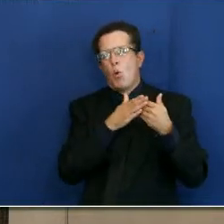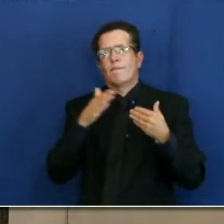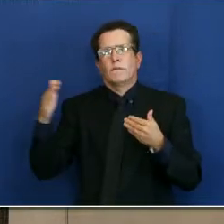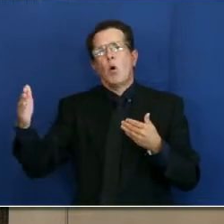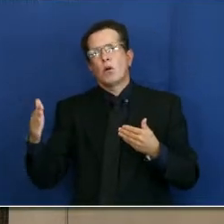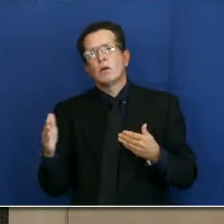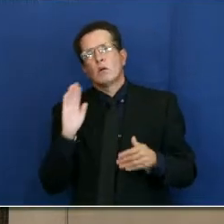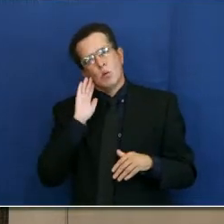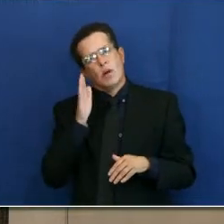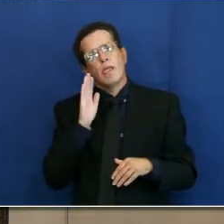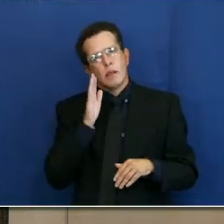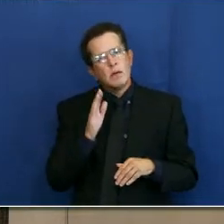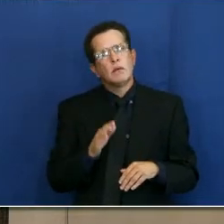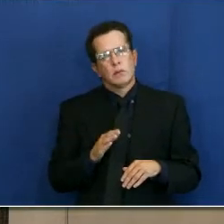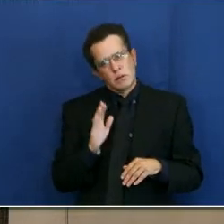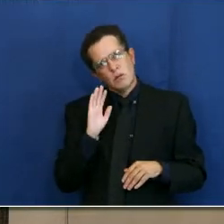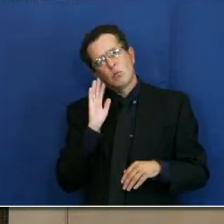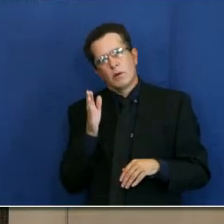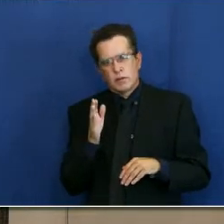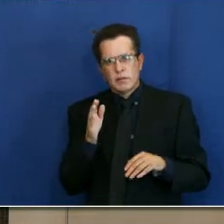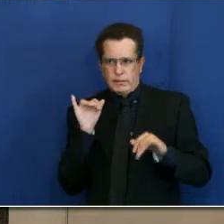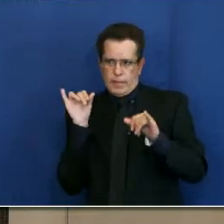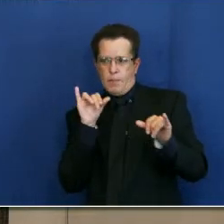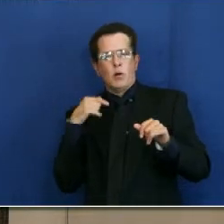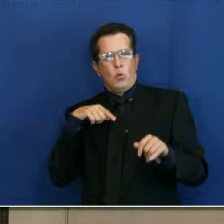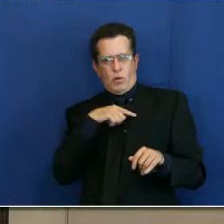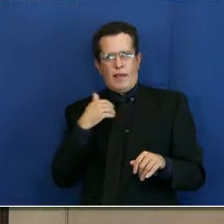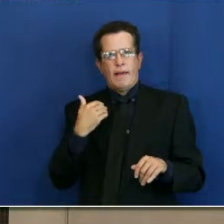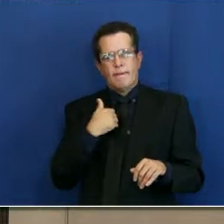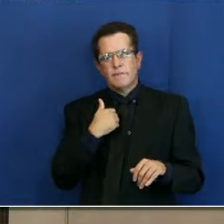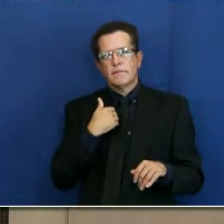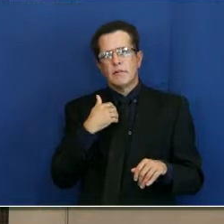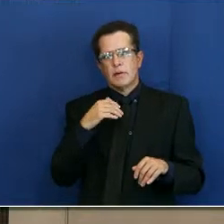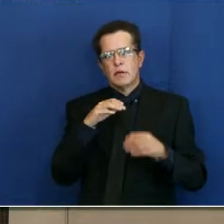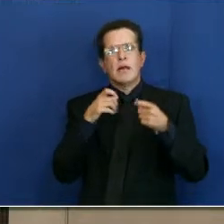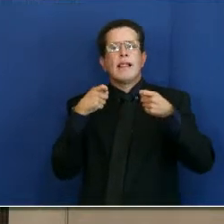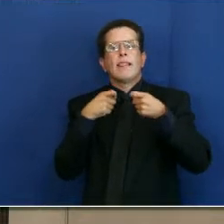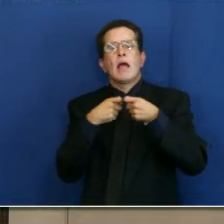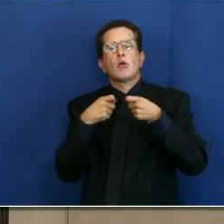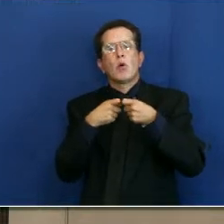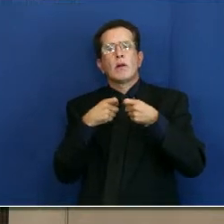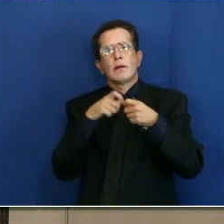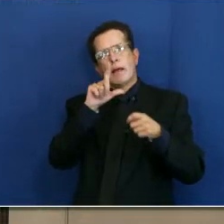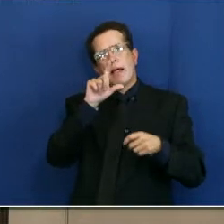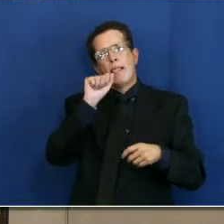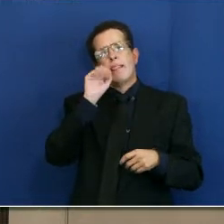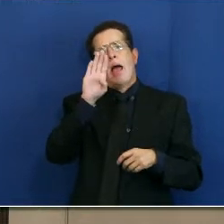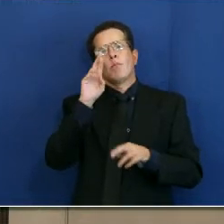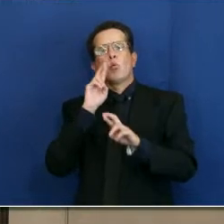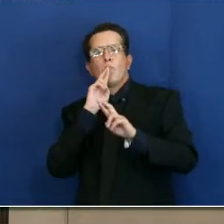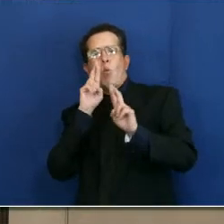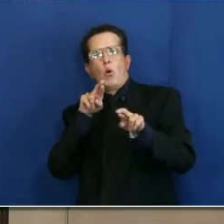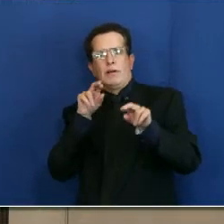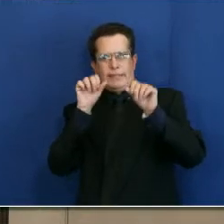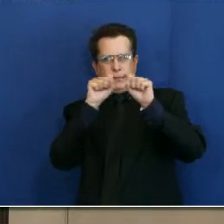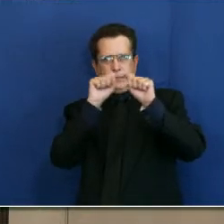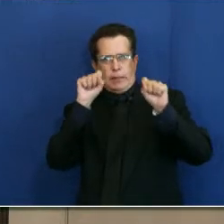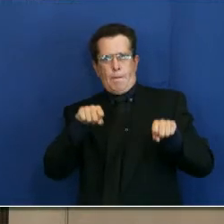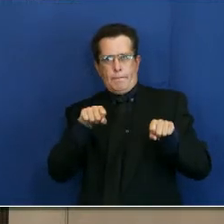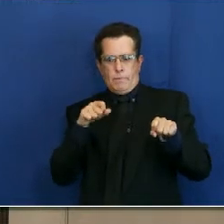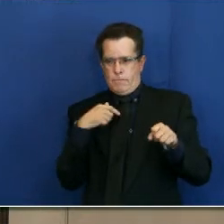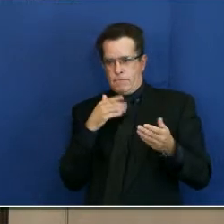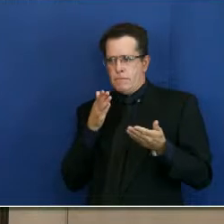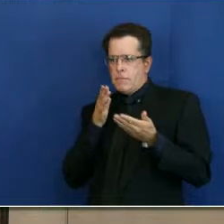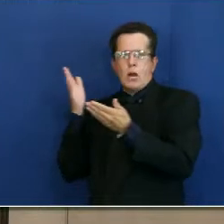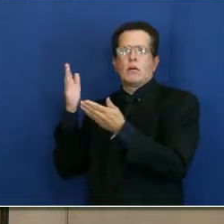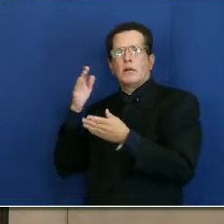to us. We have a web CMR or an electronic laboratory reporting system where the cases